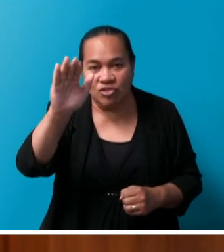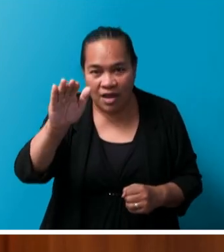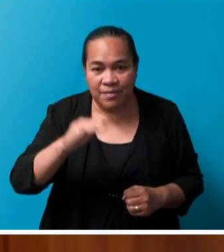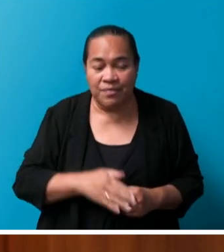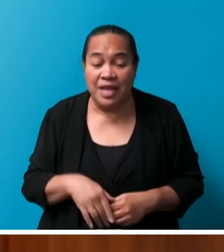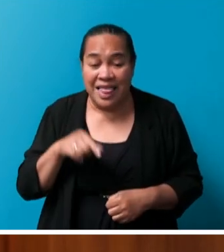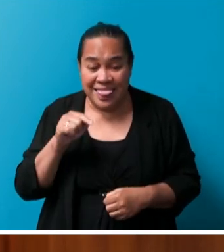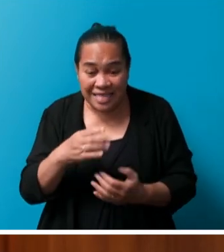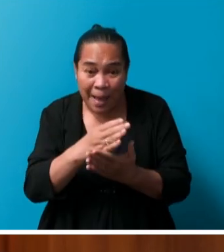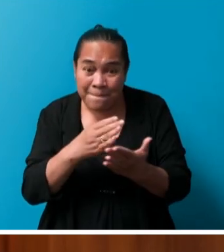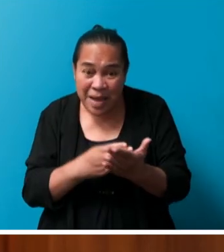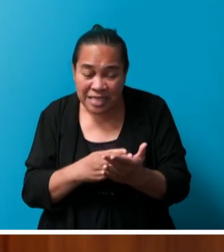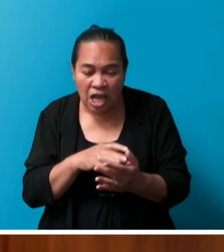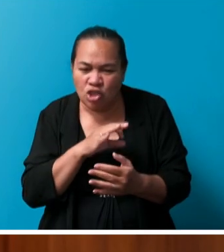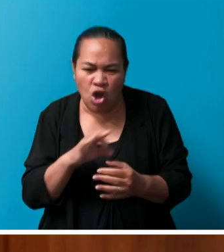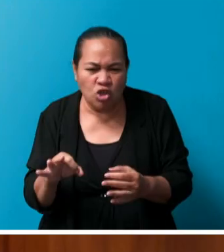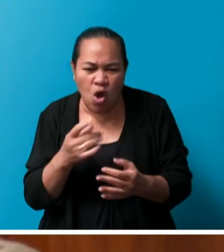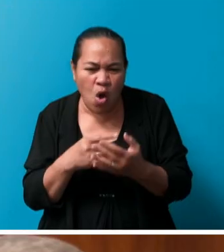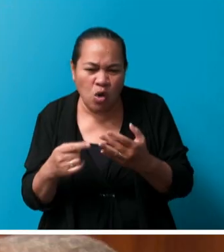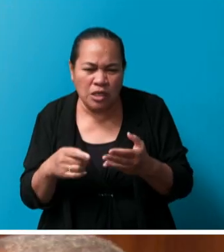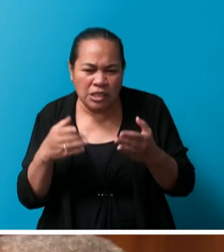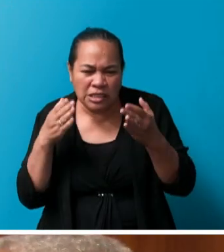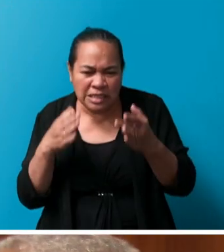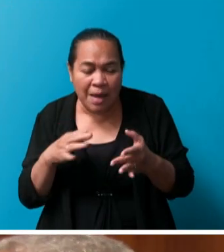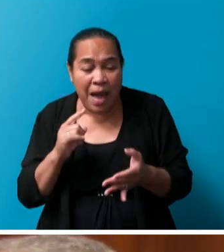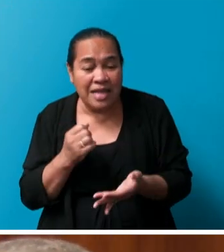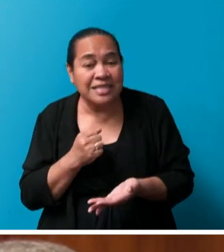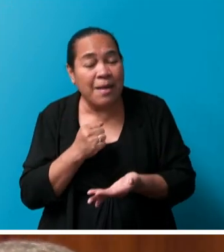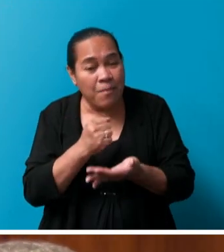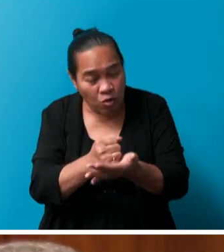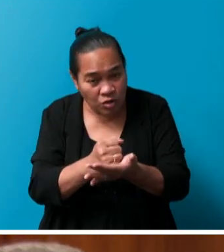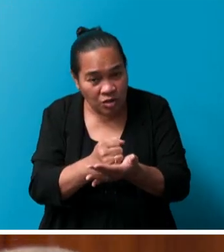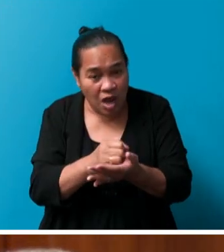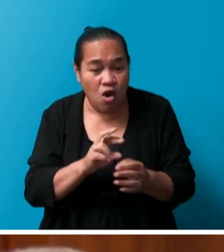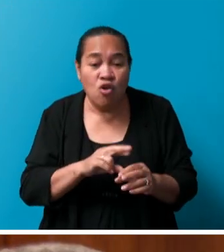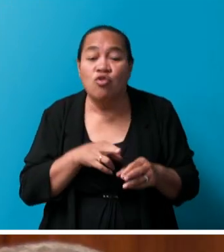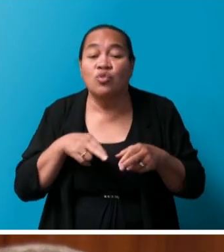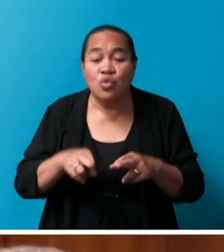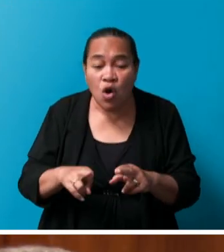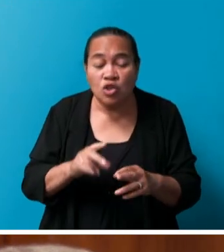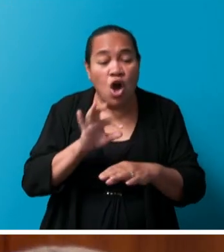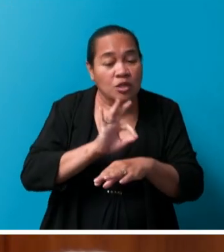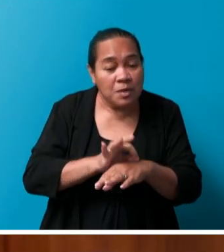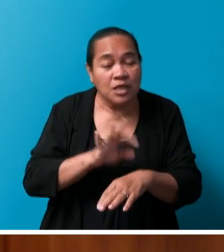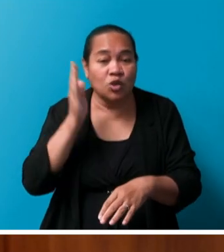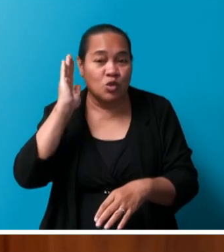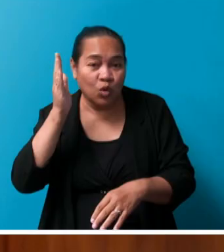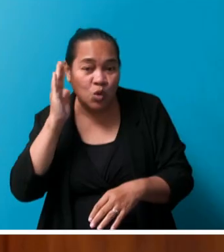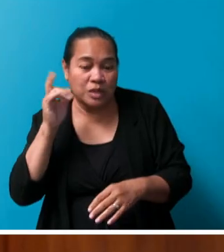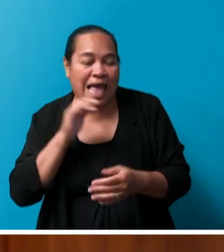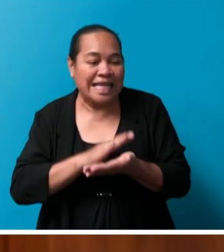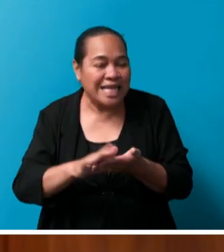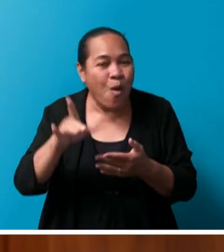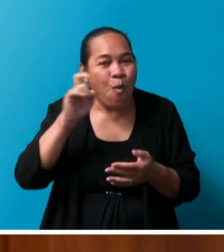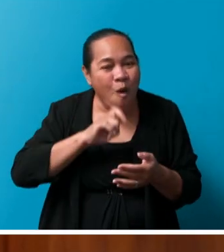This budget does not exactly that by supporting roads, hospitals, schools, clean water,